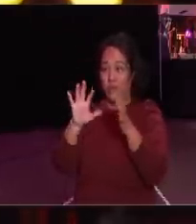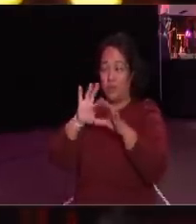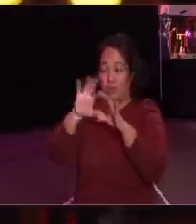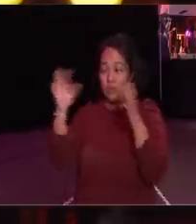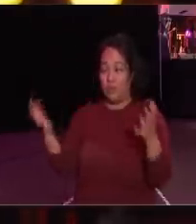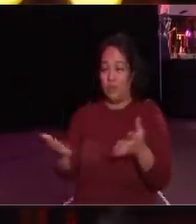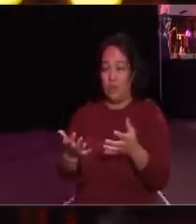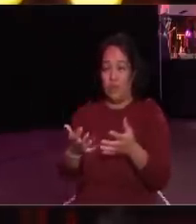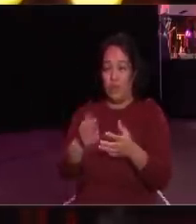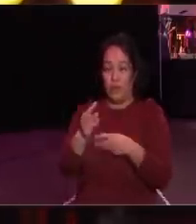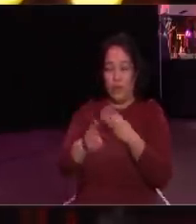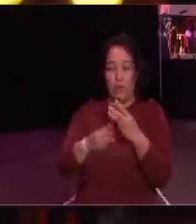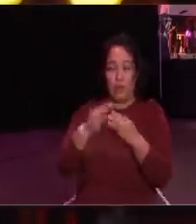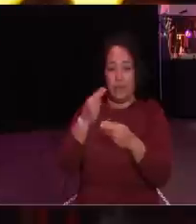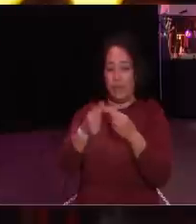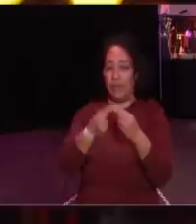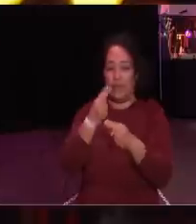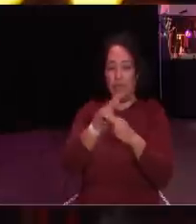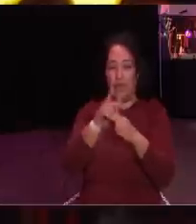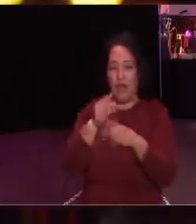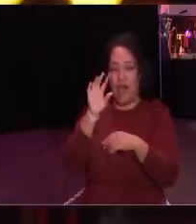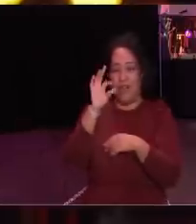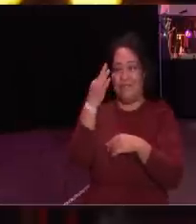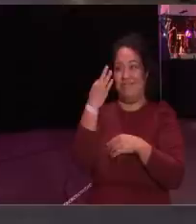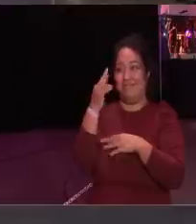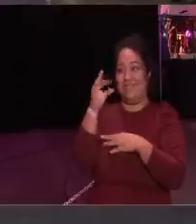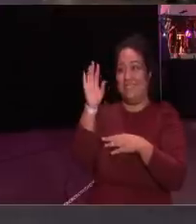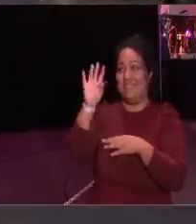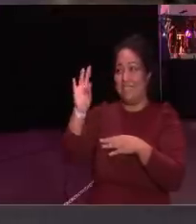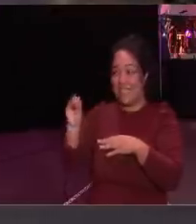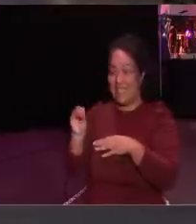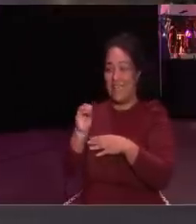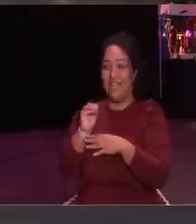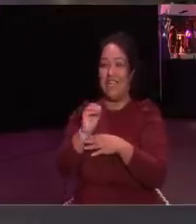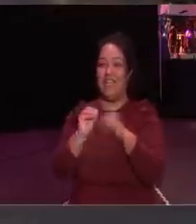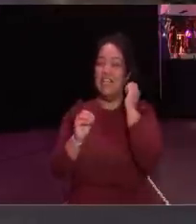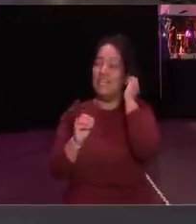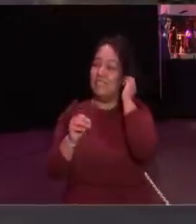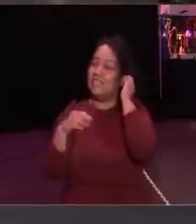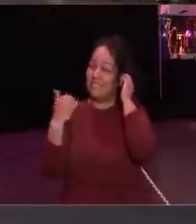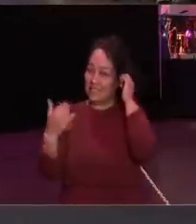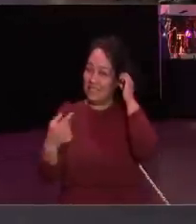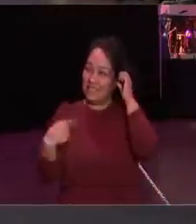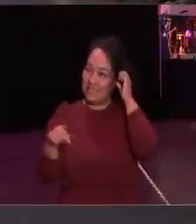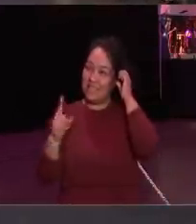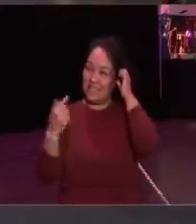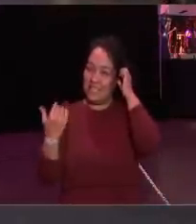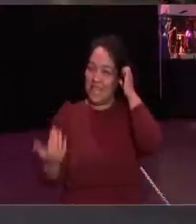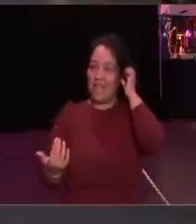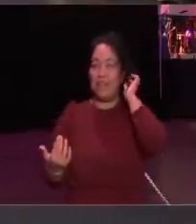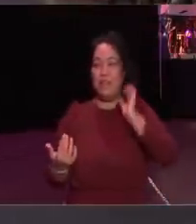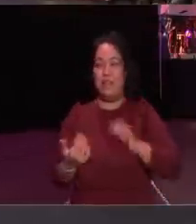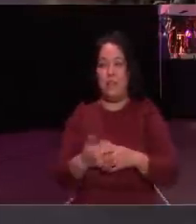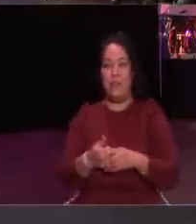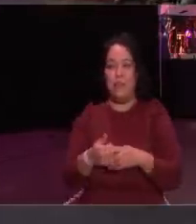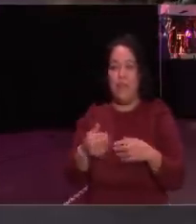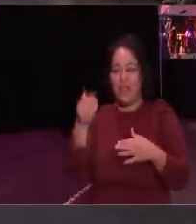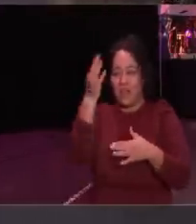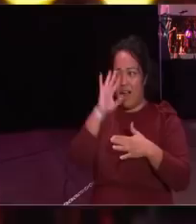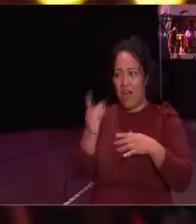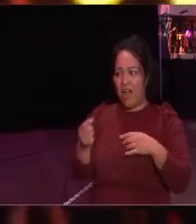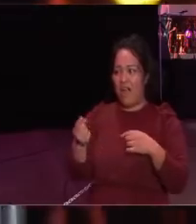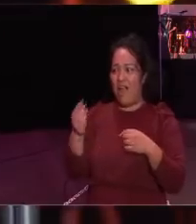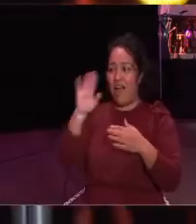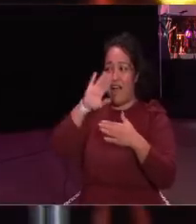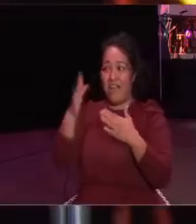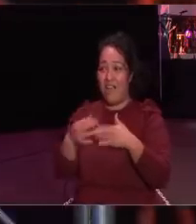de 1990. I'm talking in 1990. Hasta el día de hoy. Till today. Dios jamás me ha fallado. God